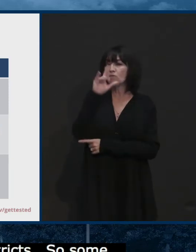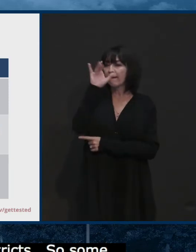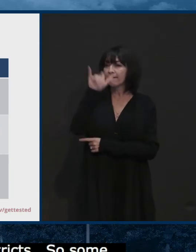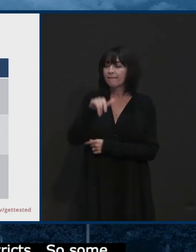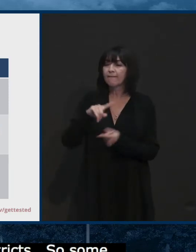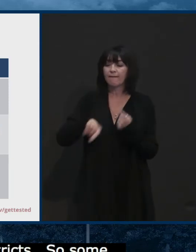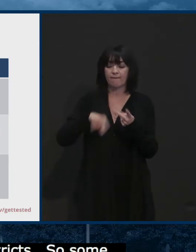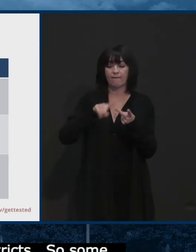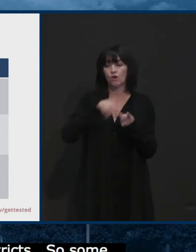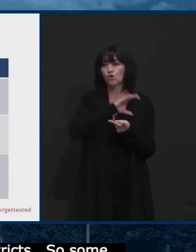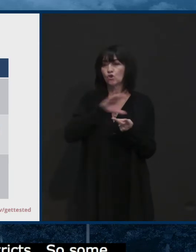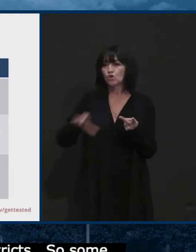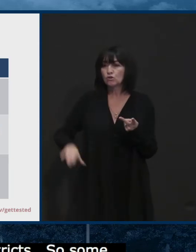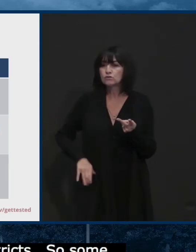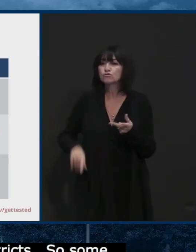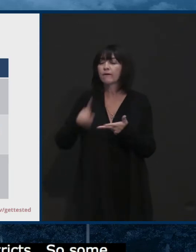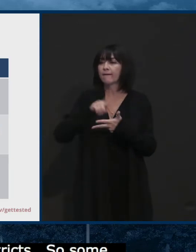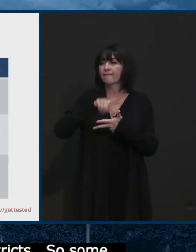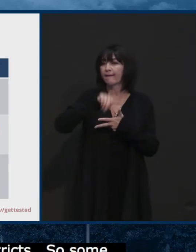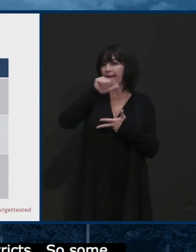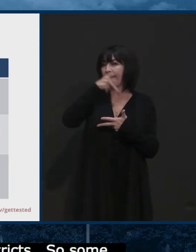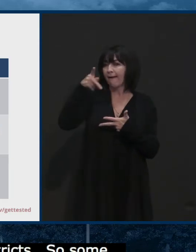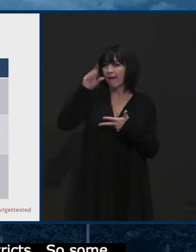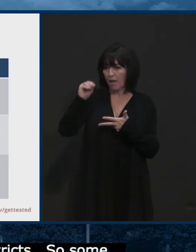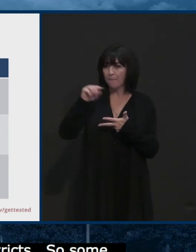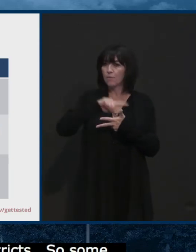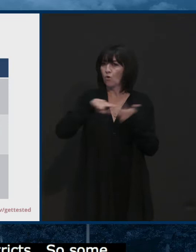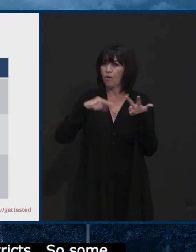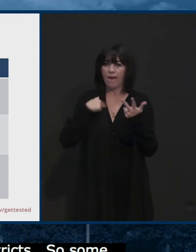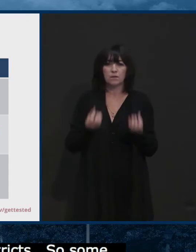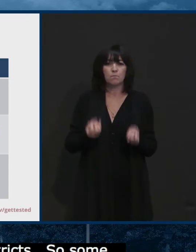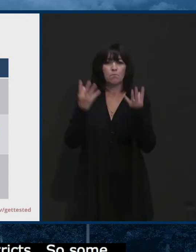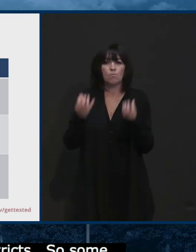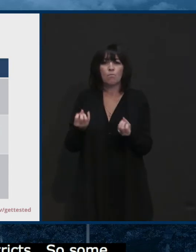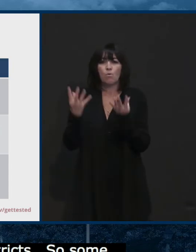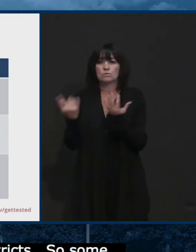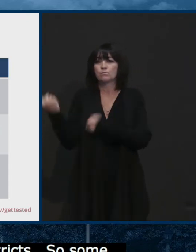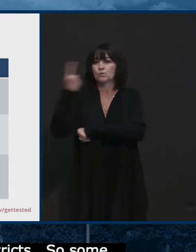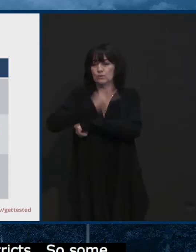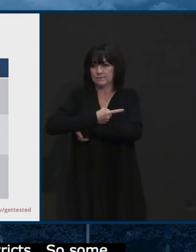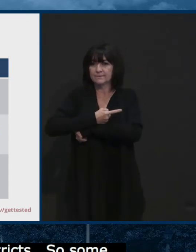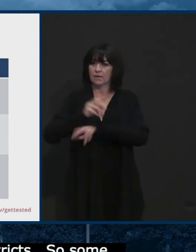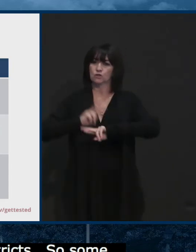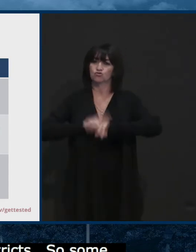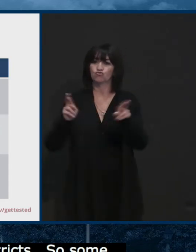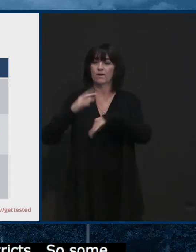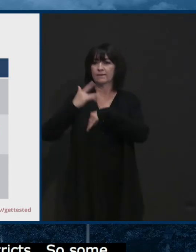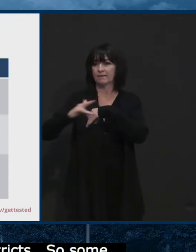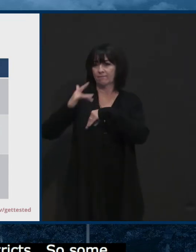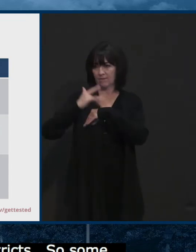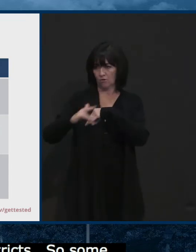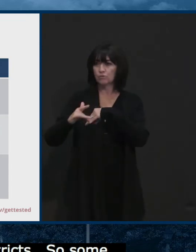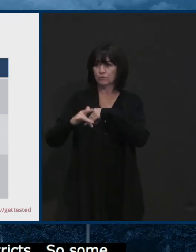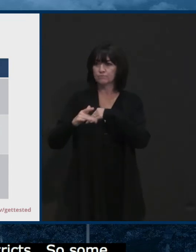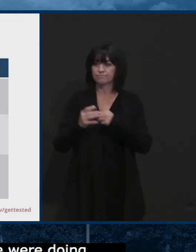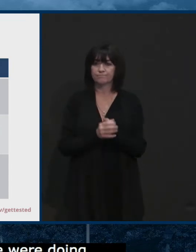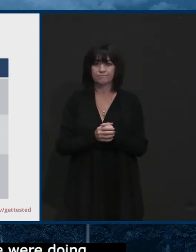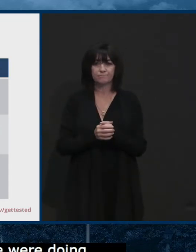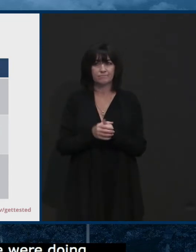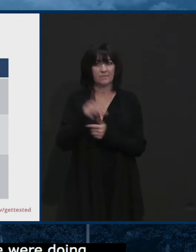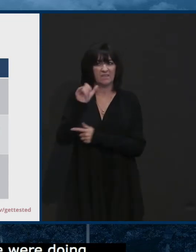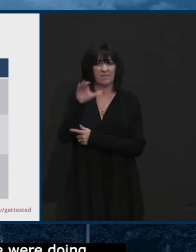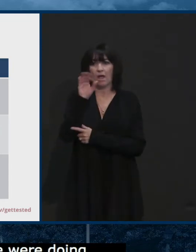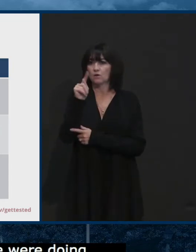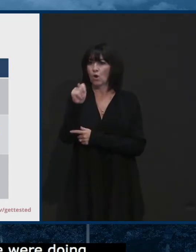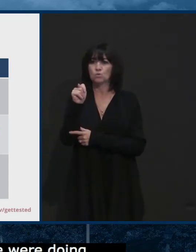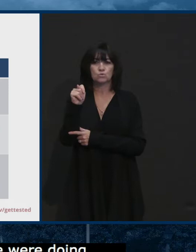were doing multiple days there for their students. October really kind of is now the new high water mark. It really blew our